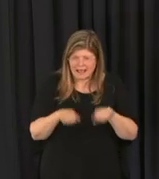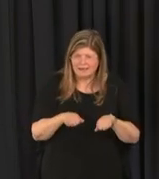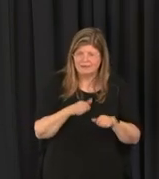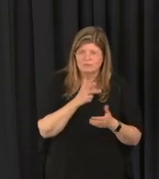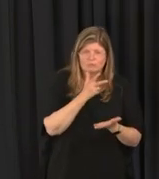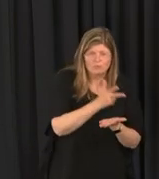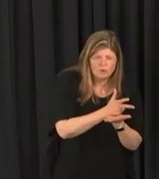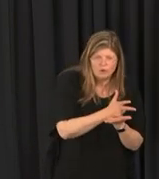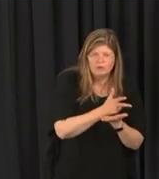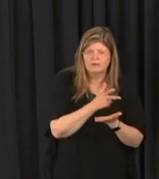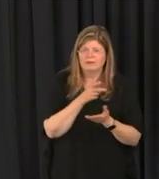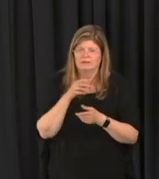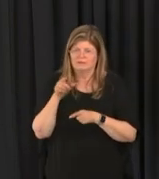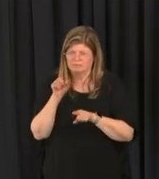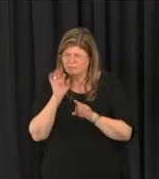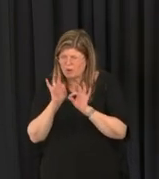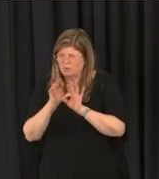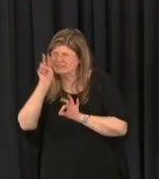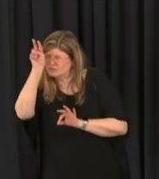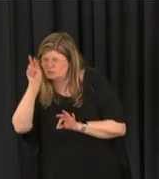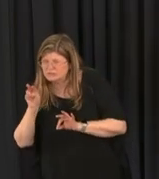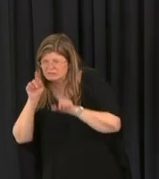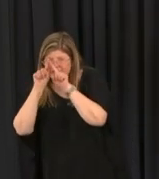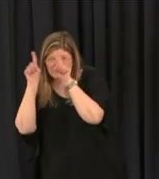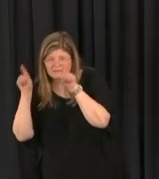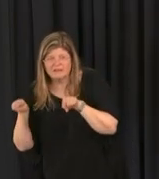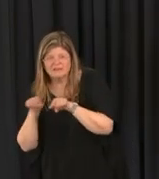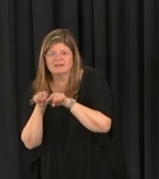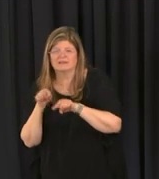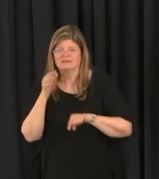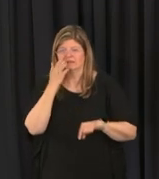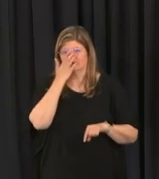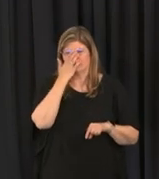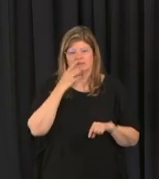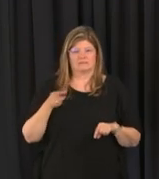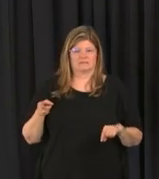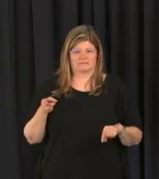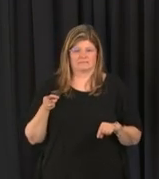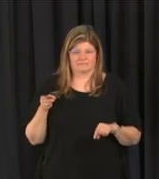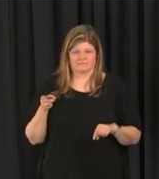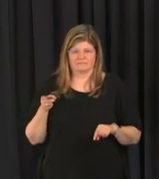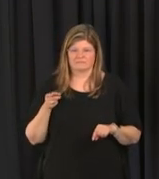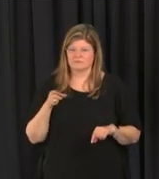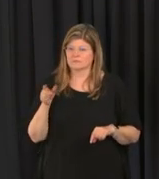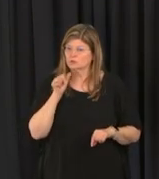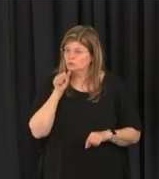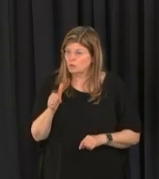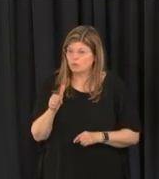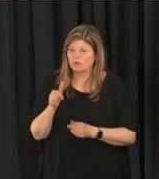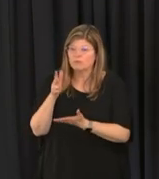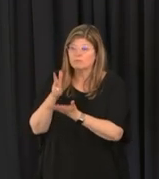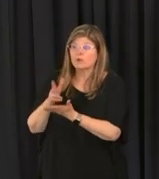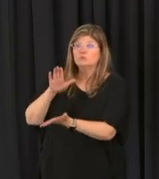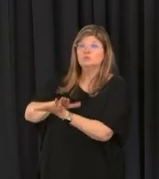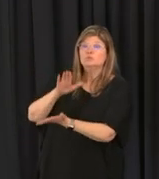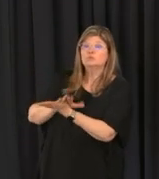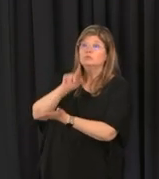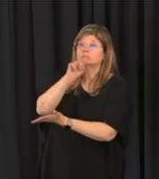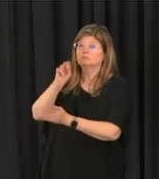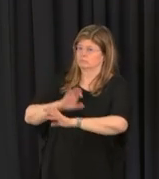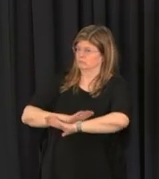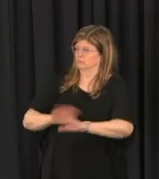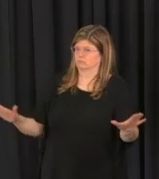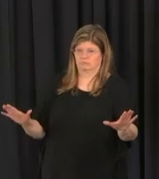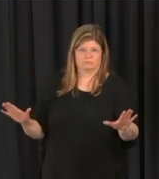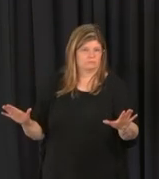what parking enforcement is being enforced. No, do not park in school zones. Do not